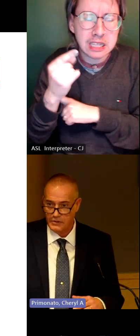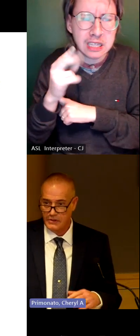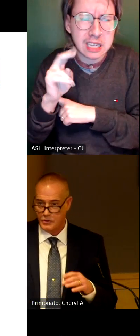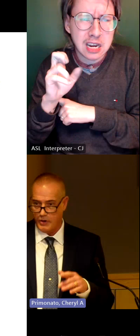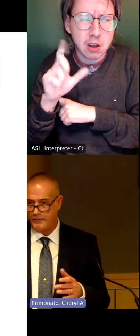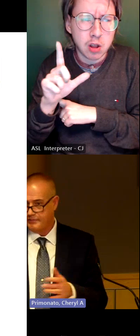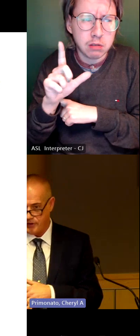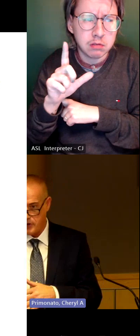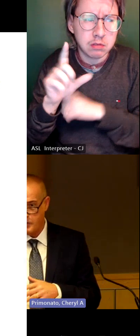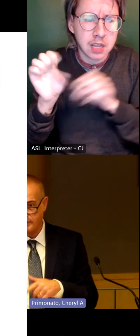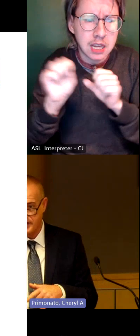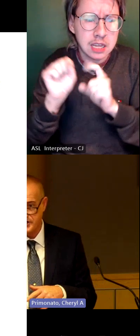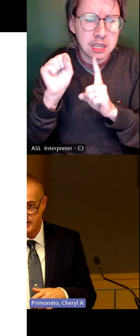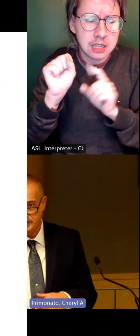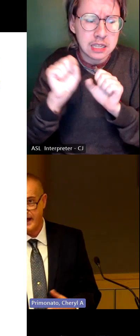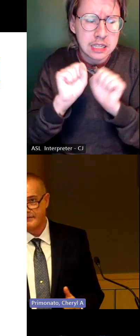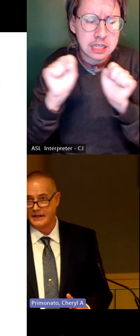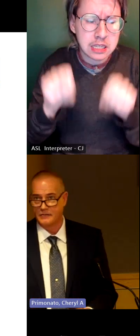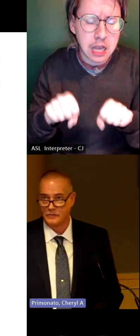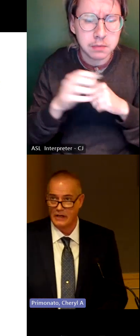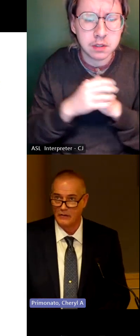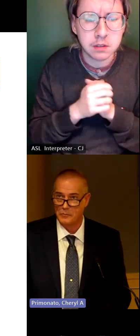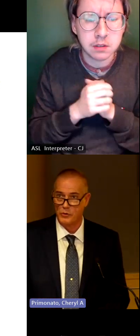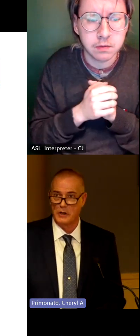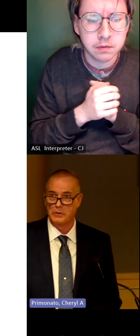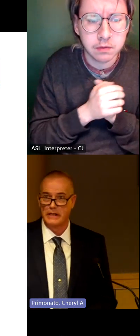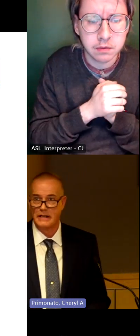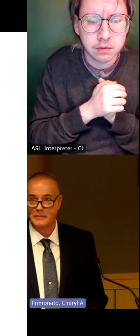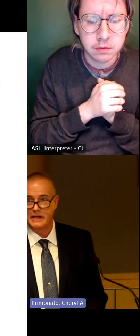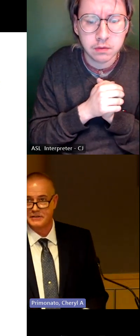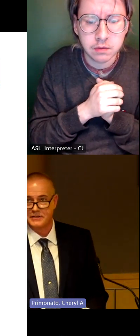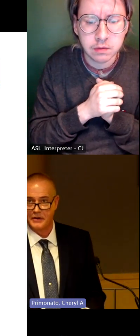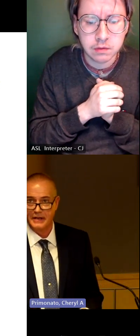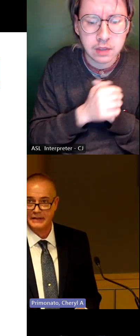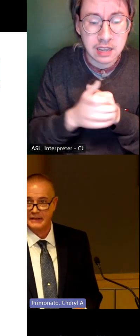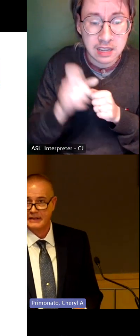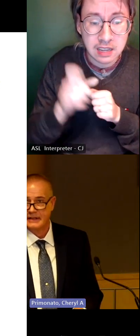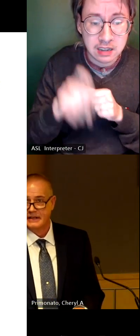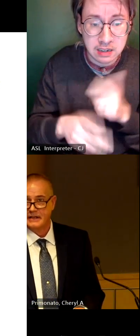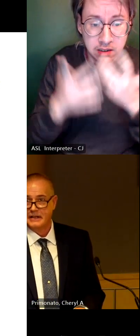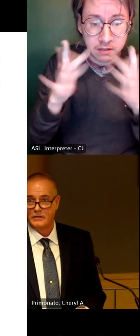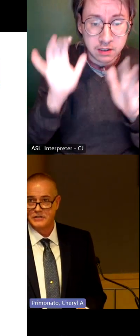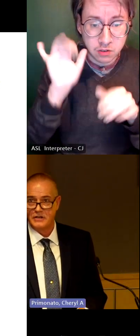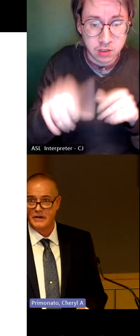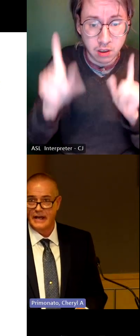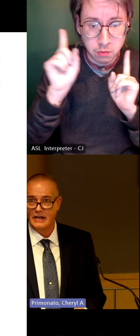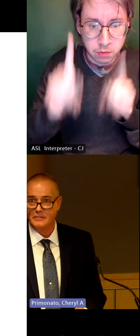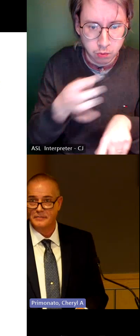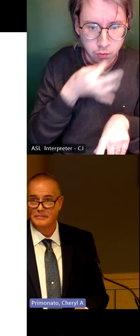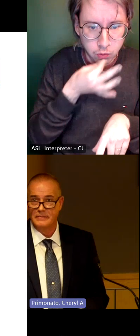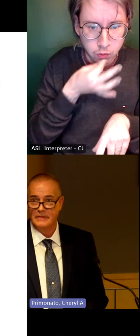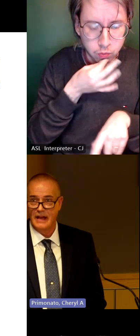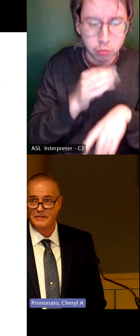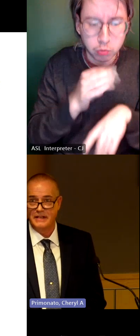till 12/31 of this year to have that report completed and turned in. Also,